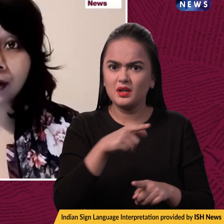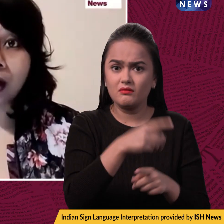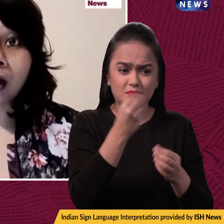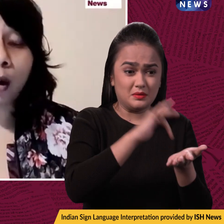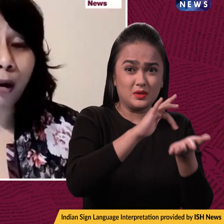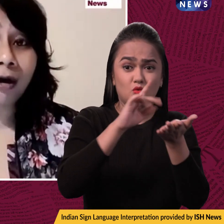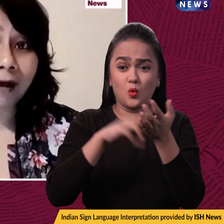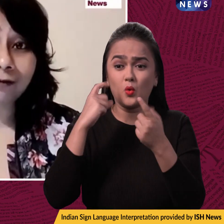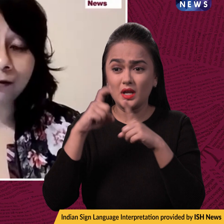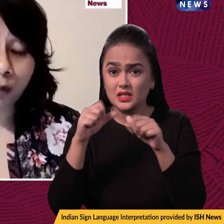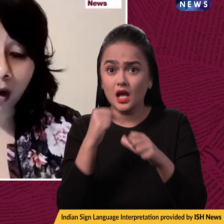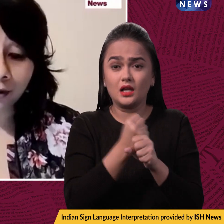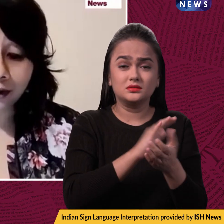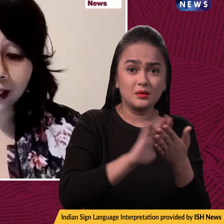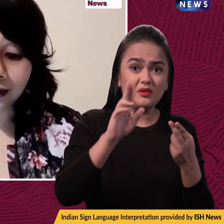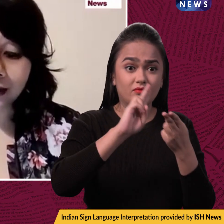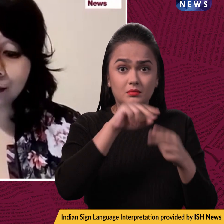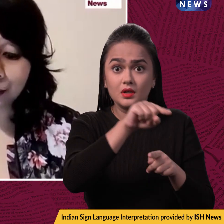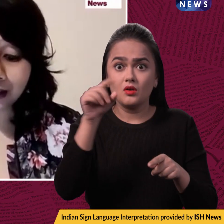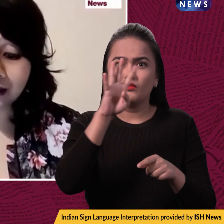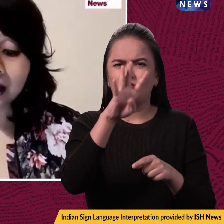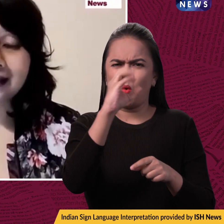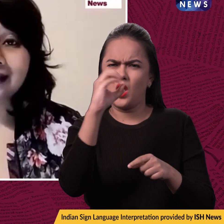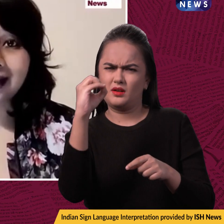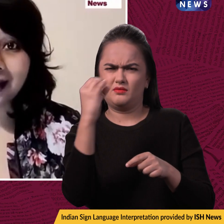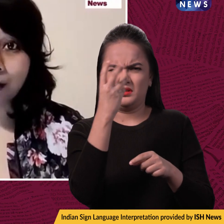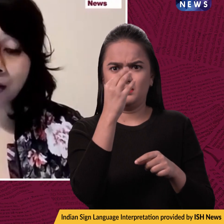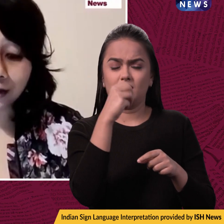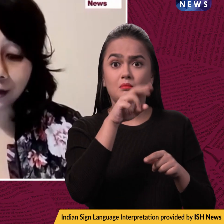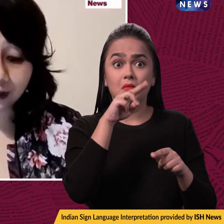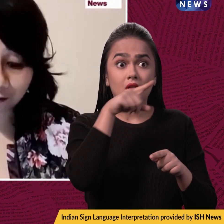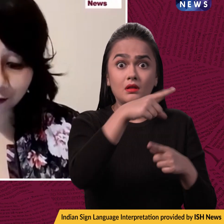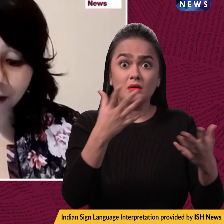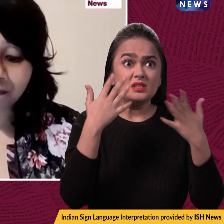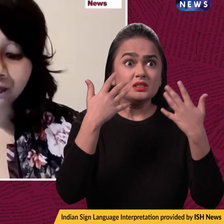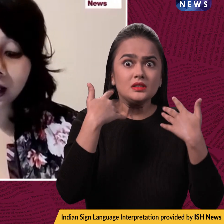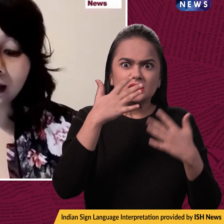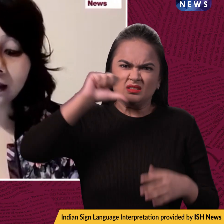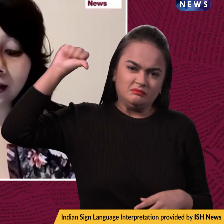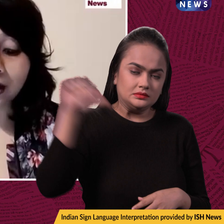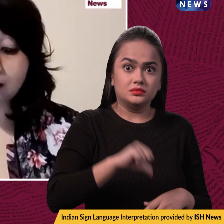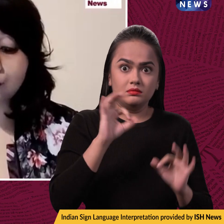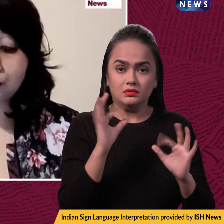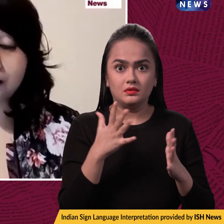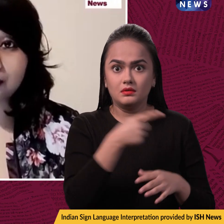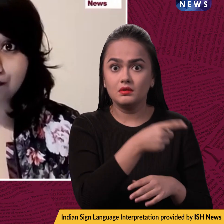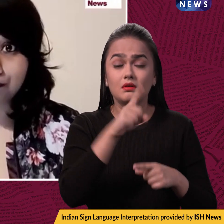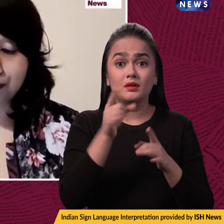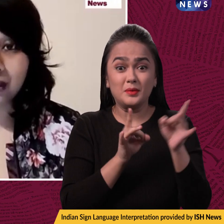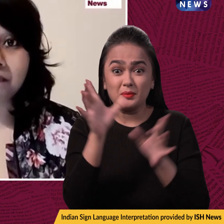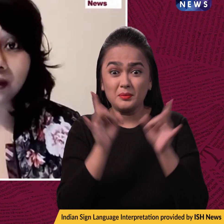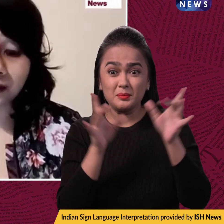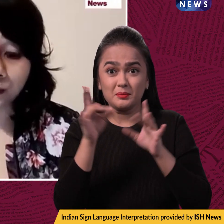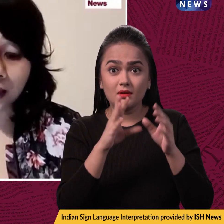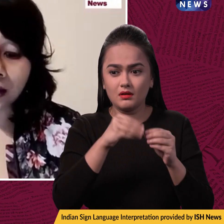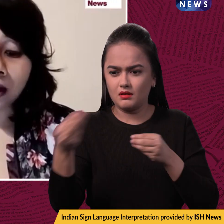and Noida, all above the 400 category, which means that their air quality was severe, and crackers were